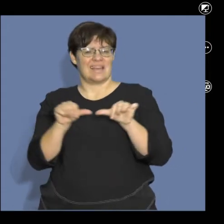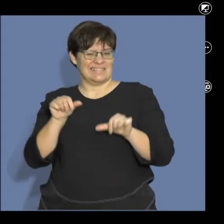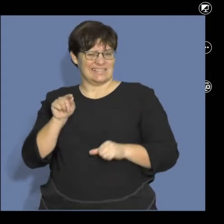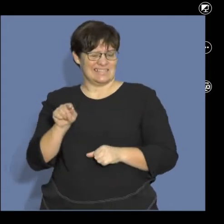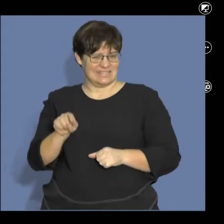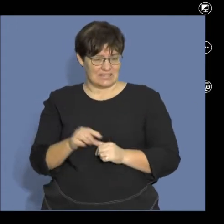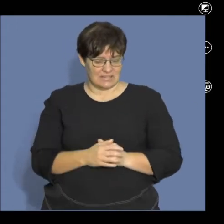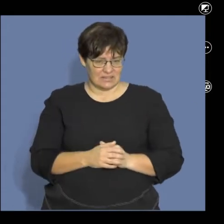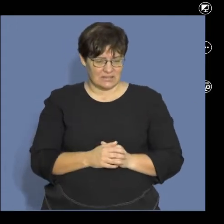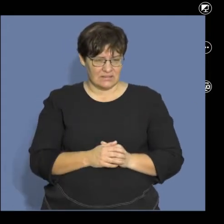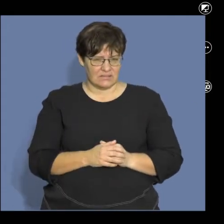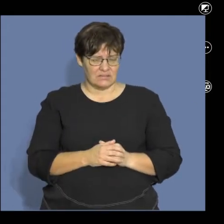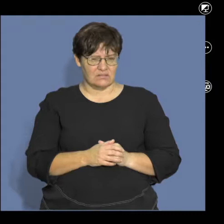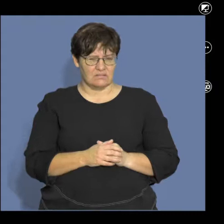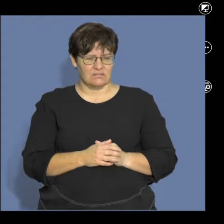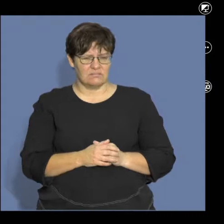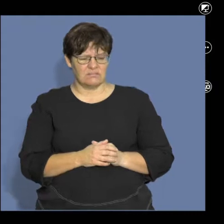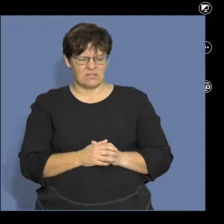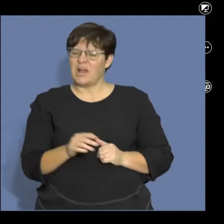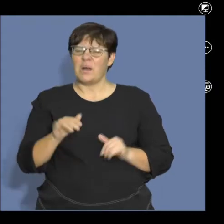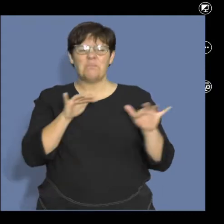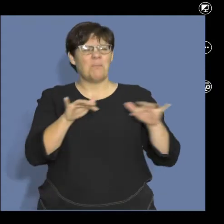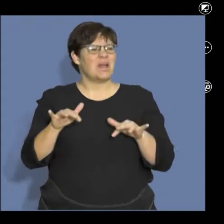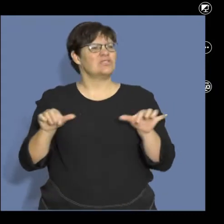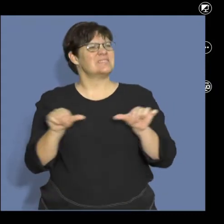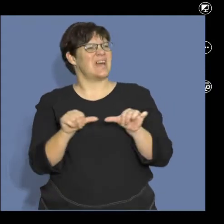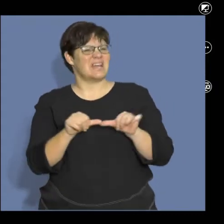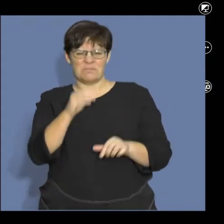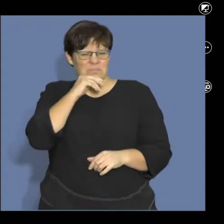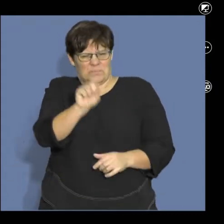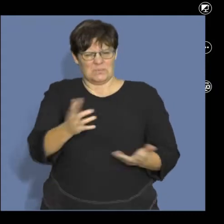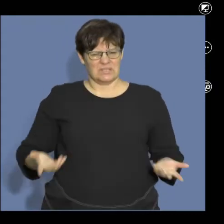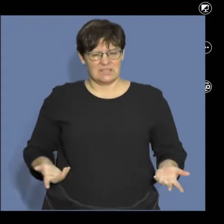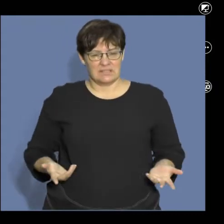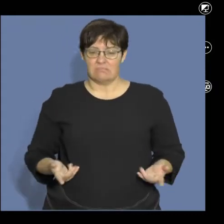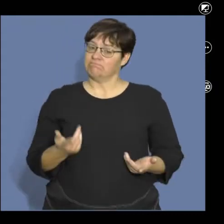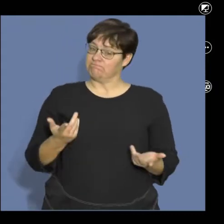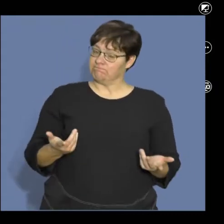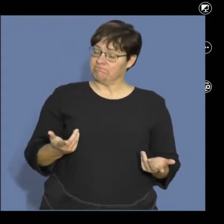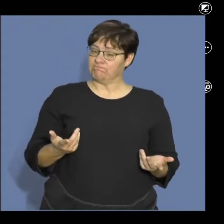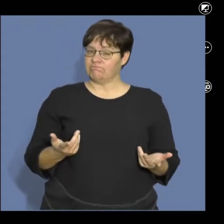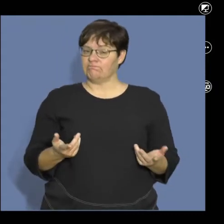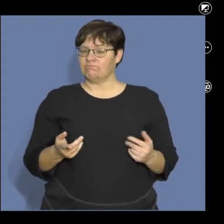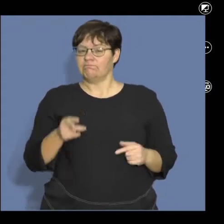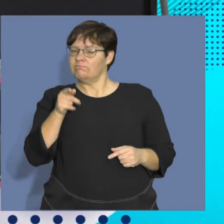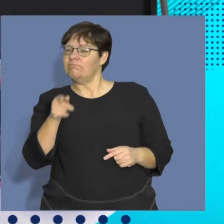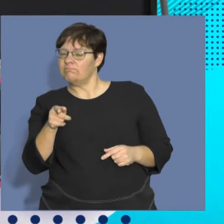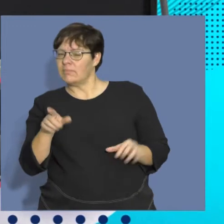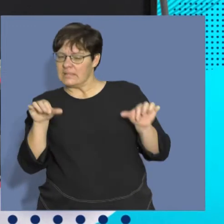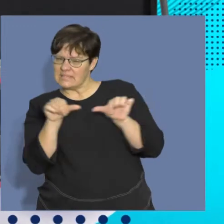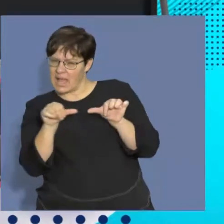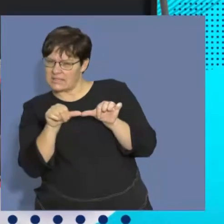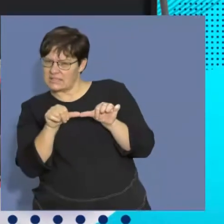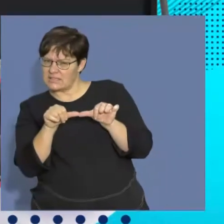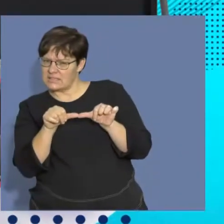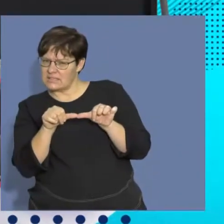population size. What do we mean by a population size, and does the